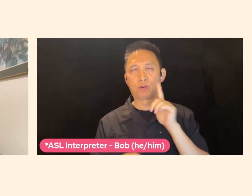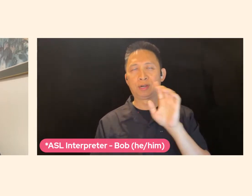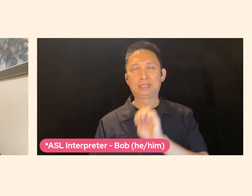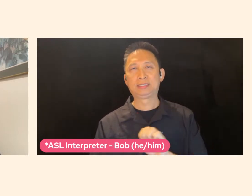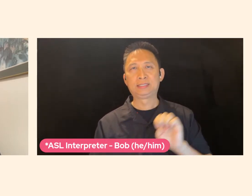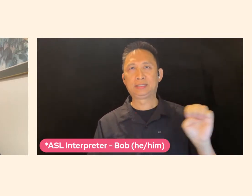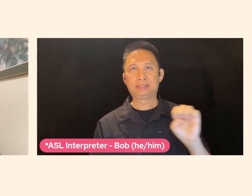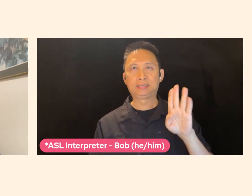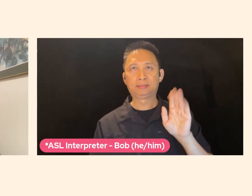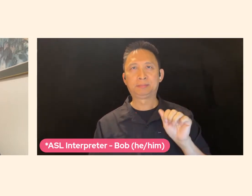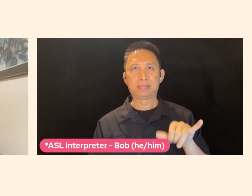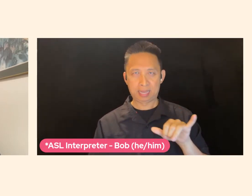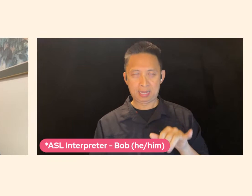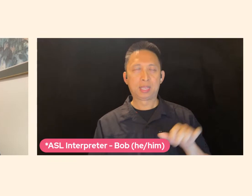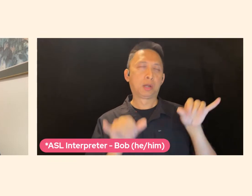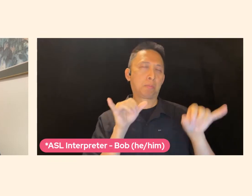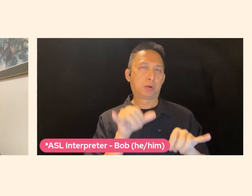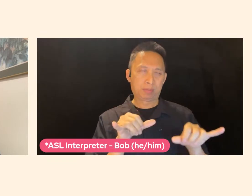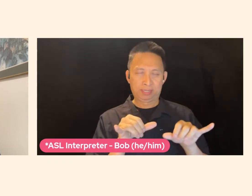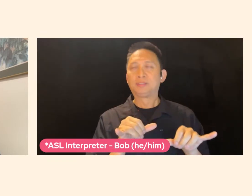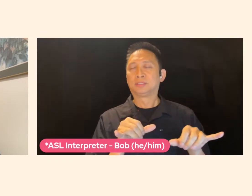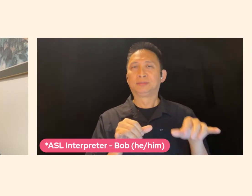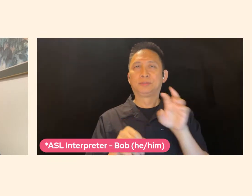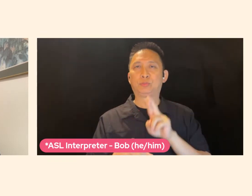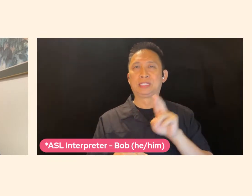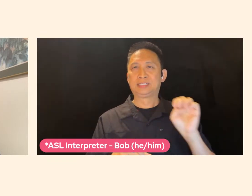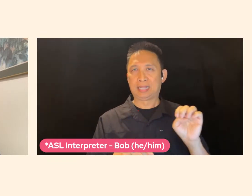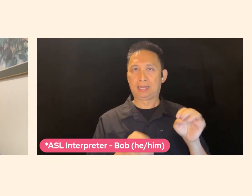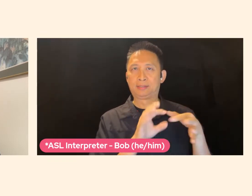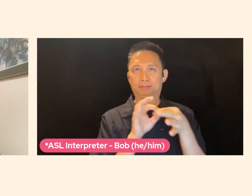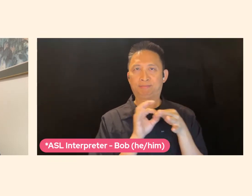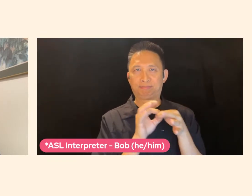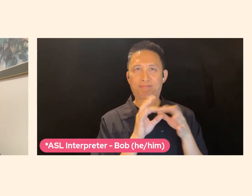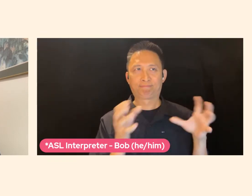a third-generation West Oaklander, cultural